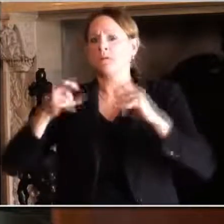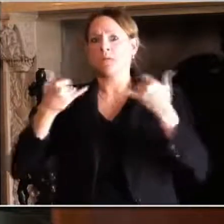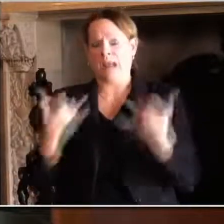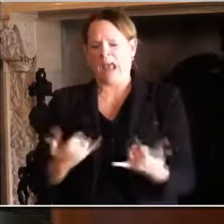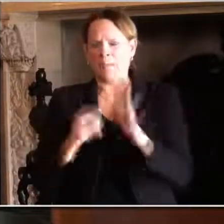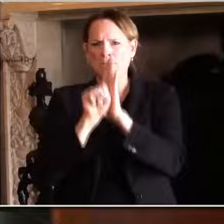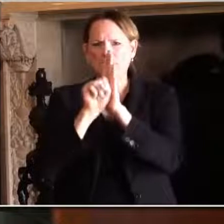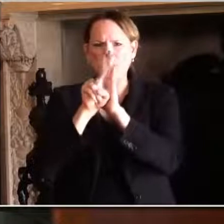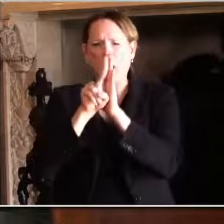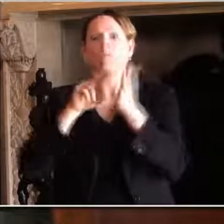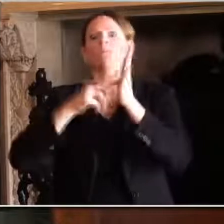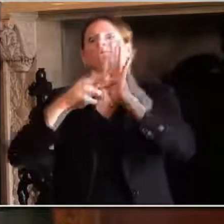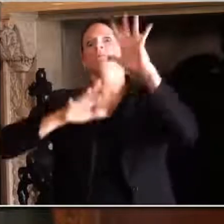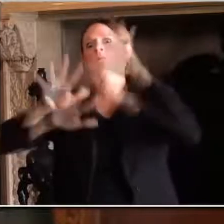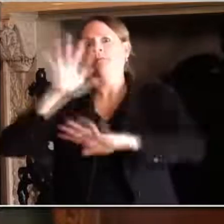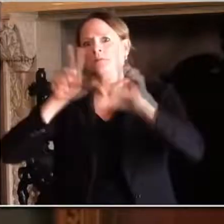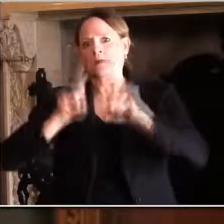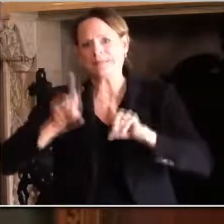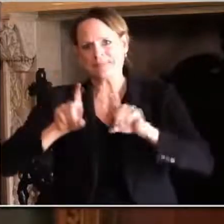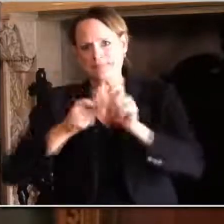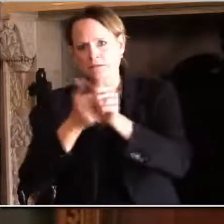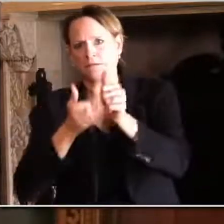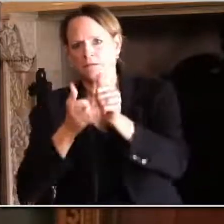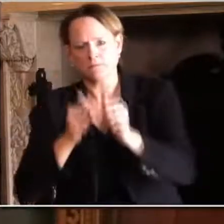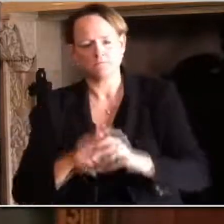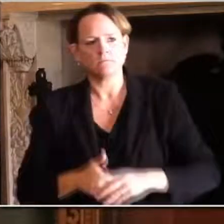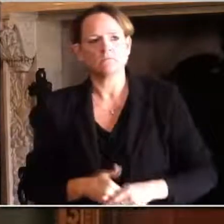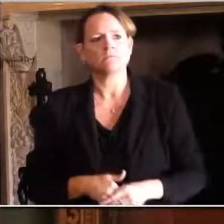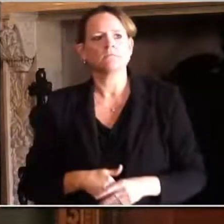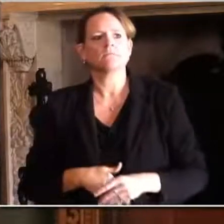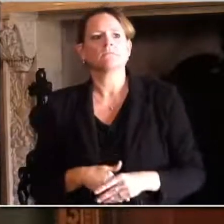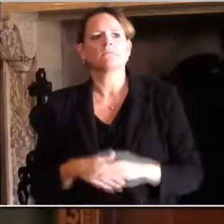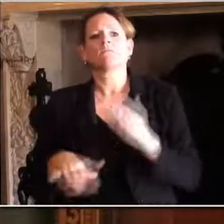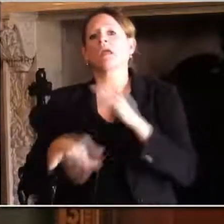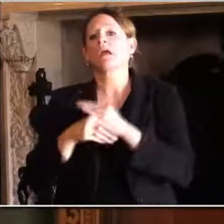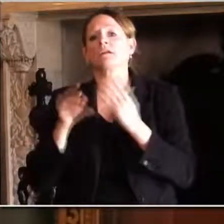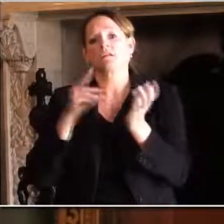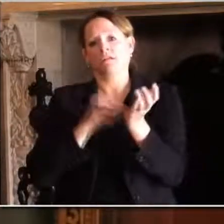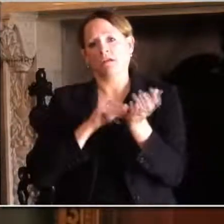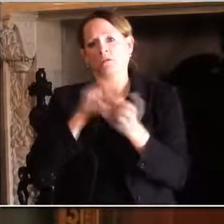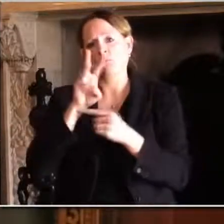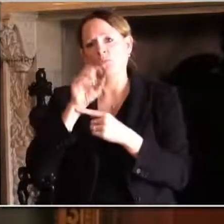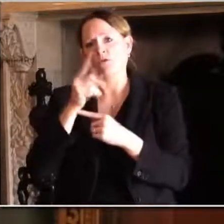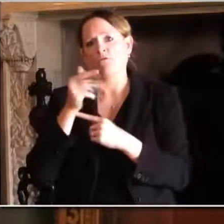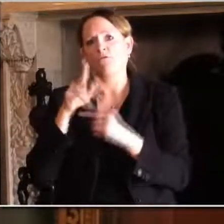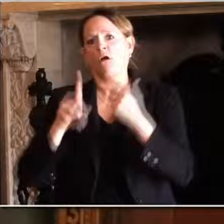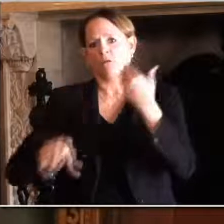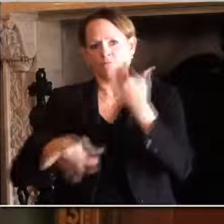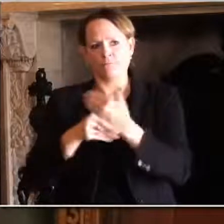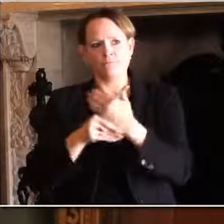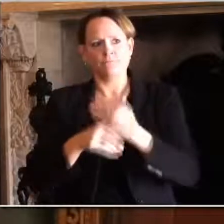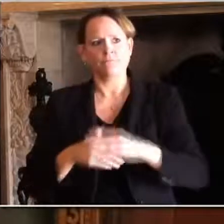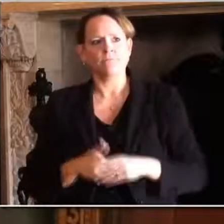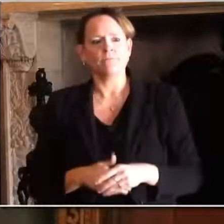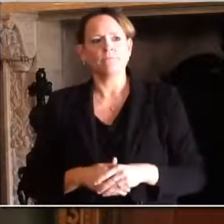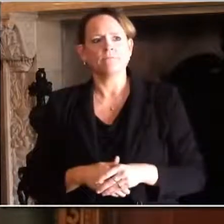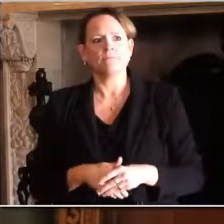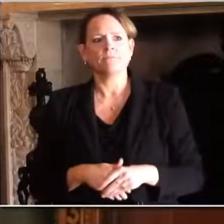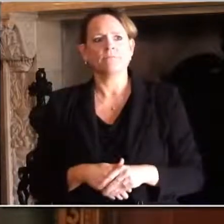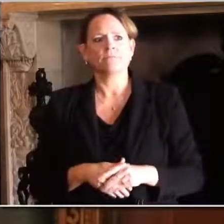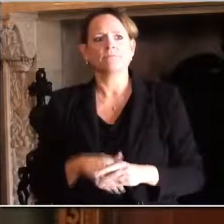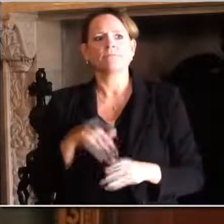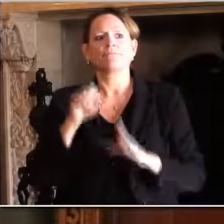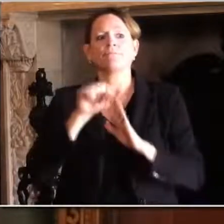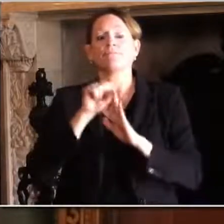one piece to that to add some additional context, is that the standard that we as a state health department and a lot of